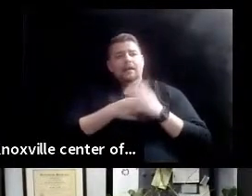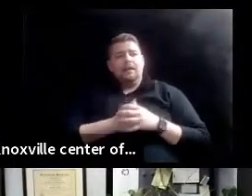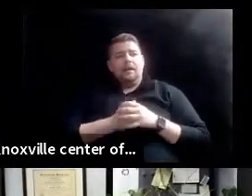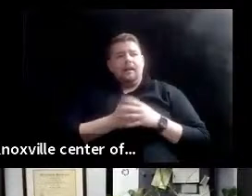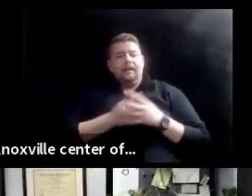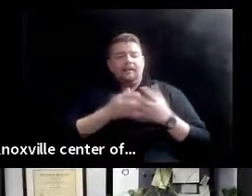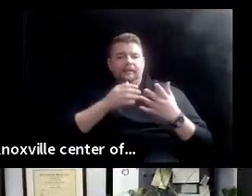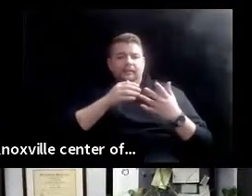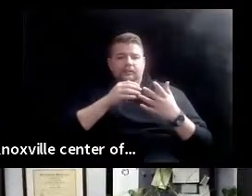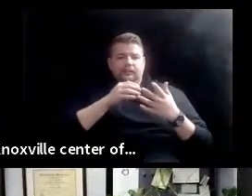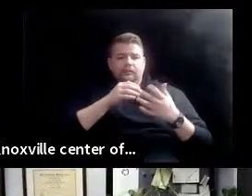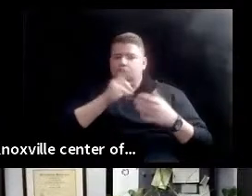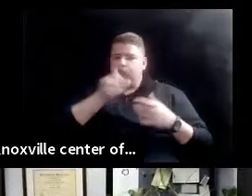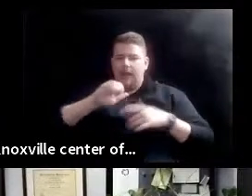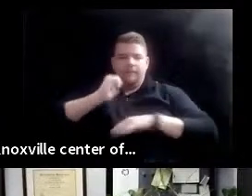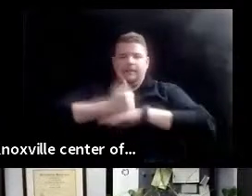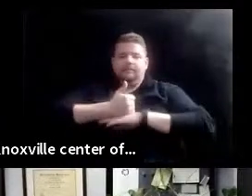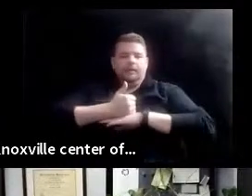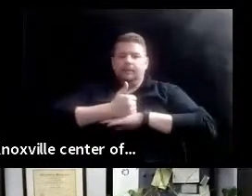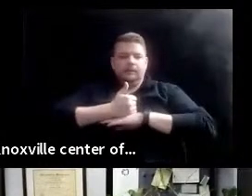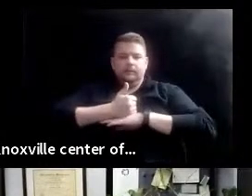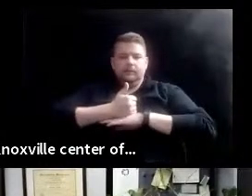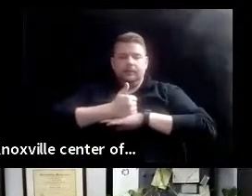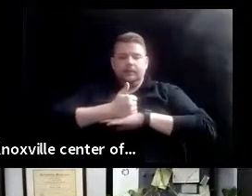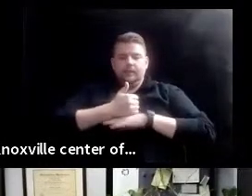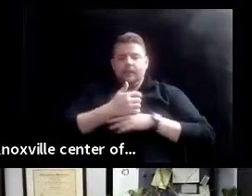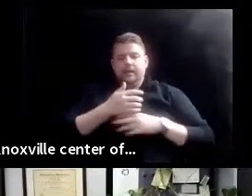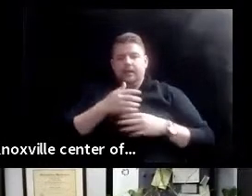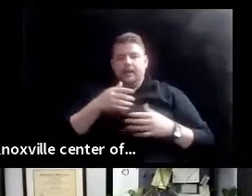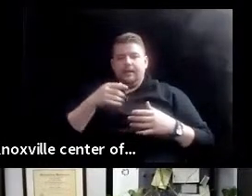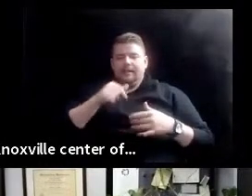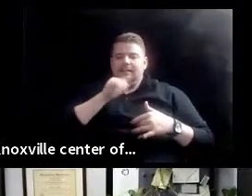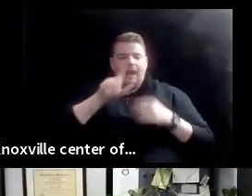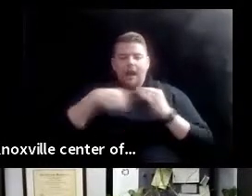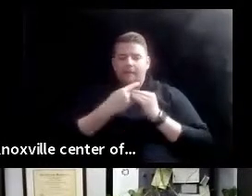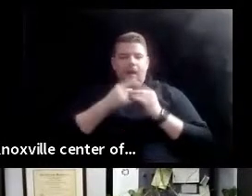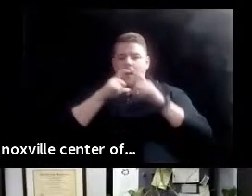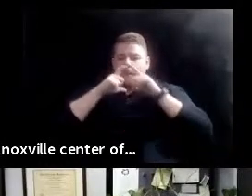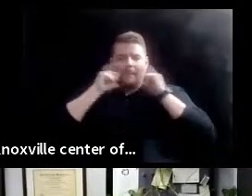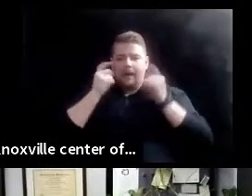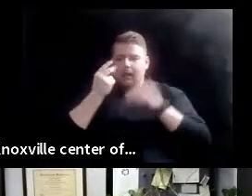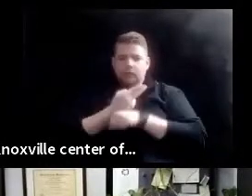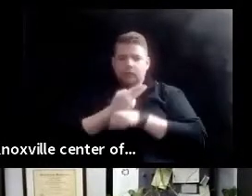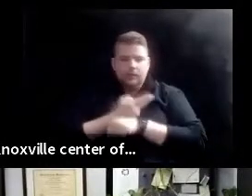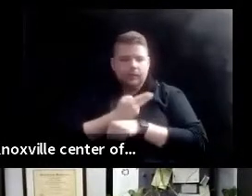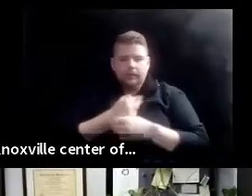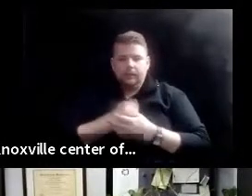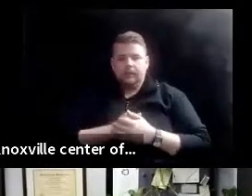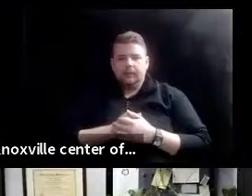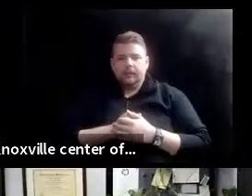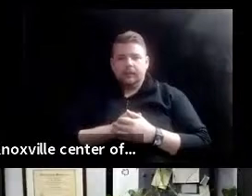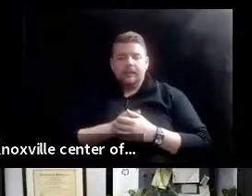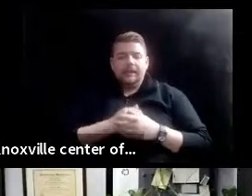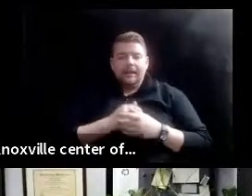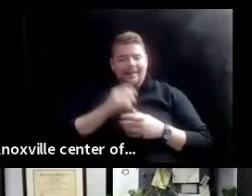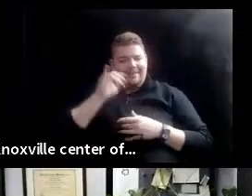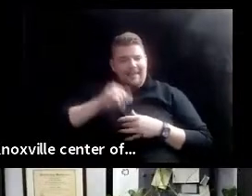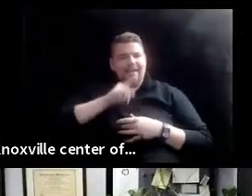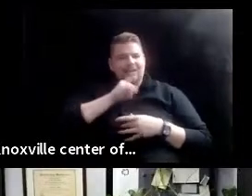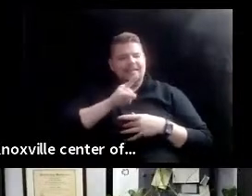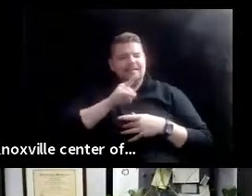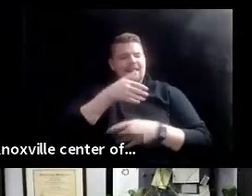should not be in place. This is not necessarily about wearing a mask. It is the powers that